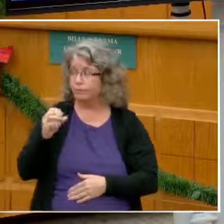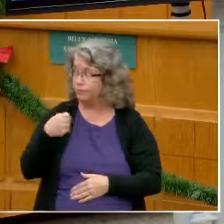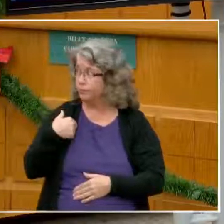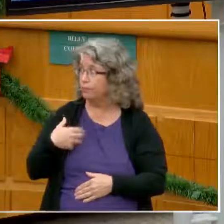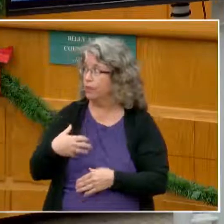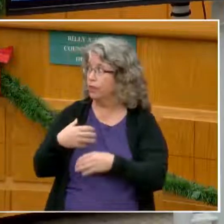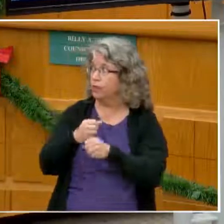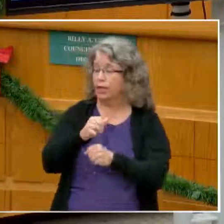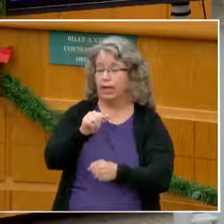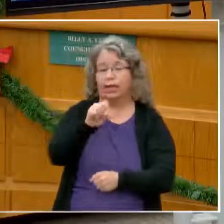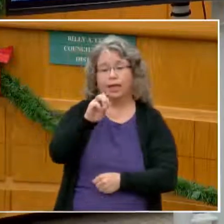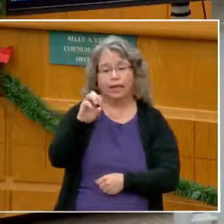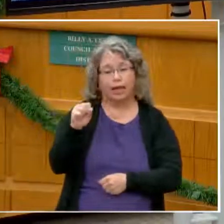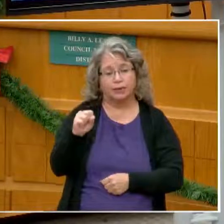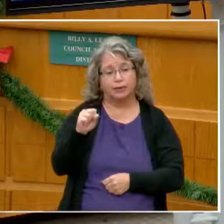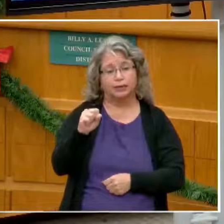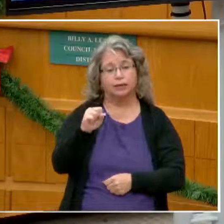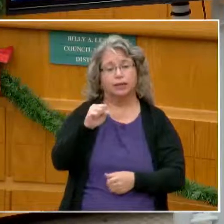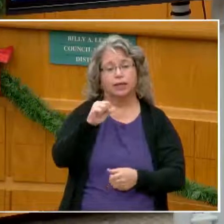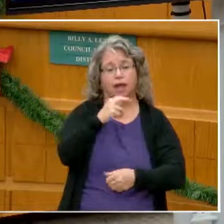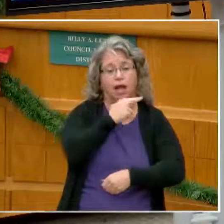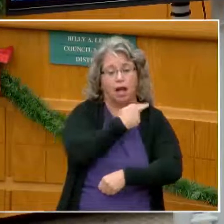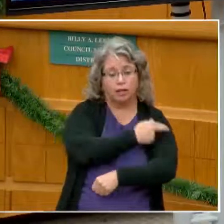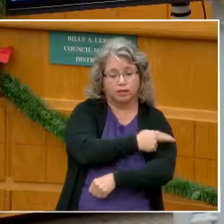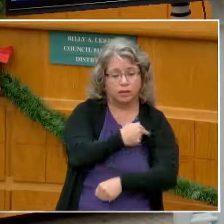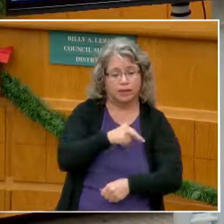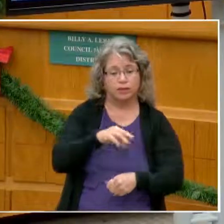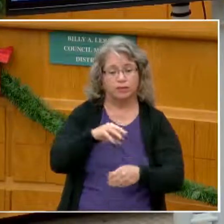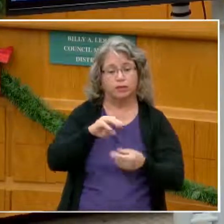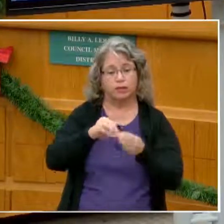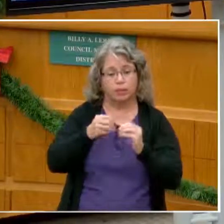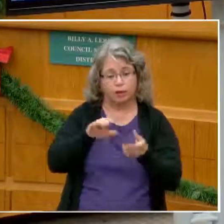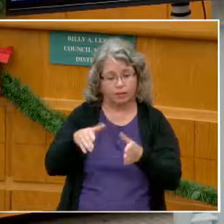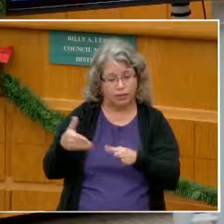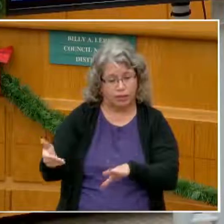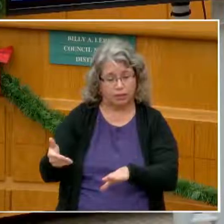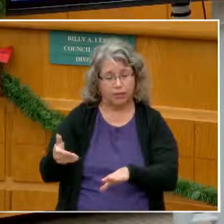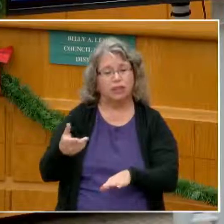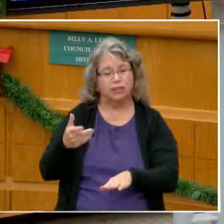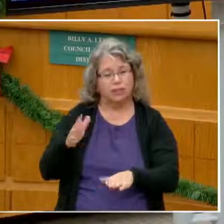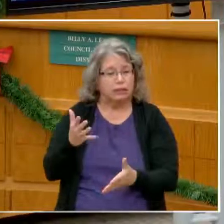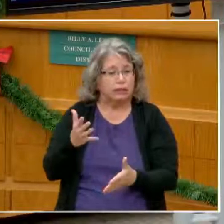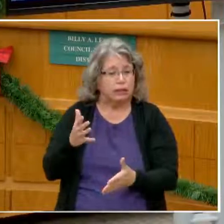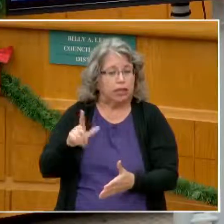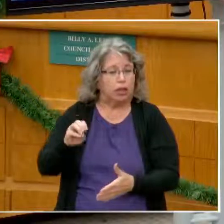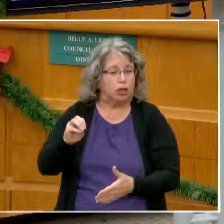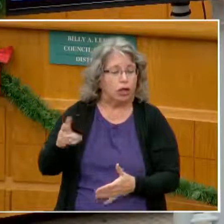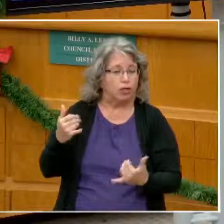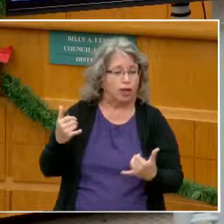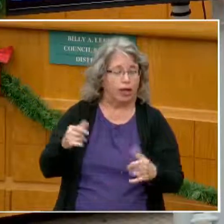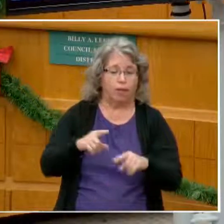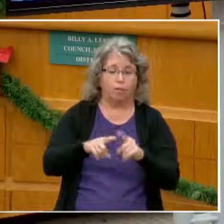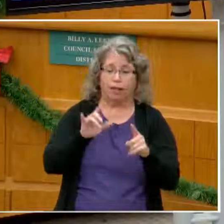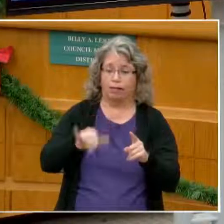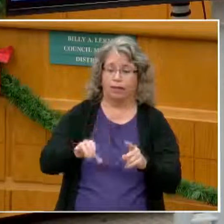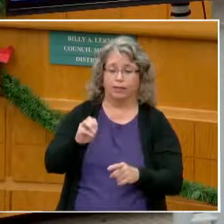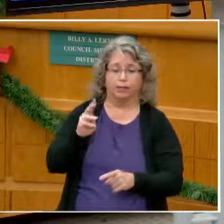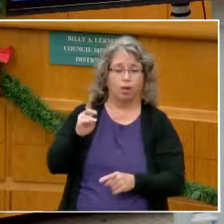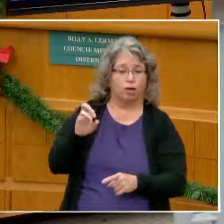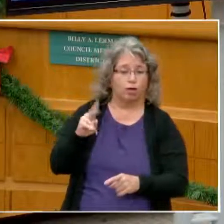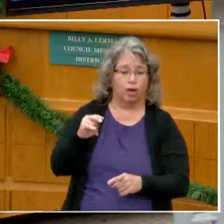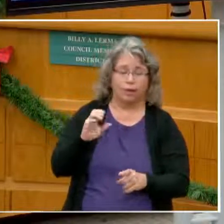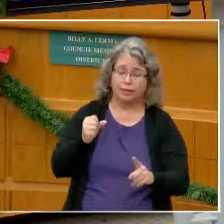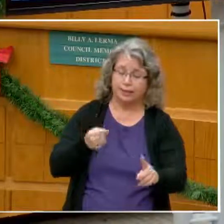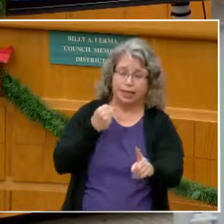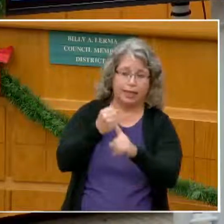cases, hospitalizations, and fatalities, they're relatively low right now, but Omicron hits fast, faster than any previous wave that we've seen. We expect it